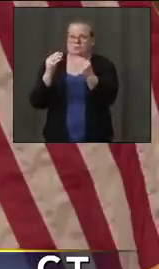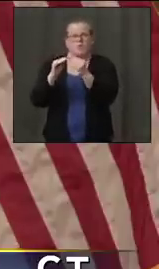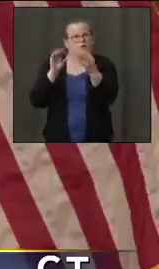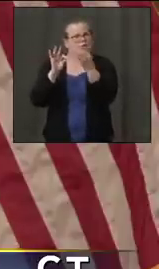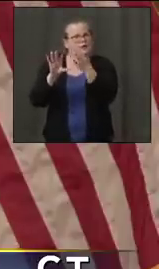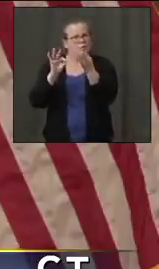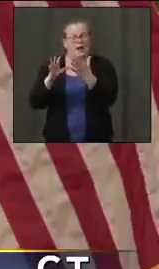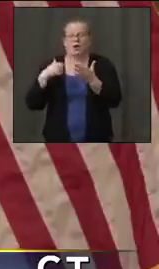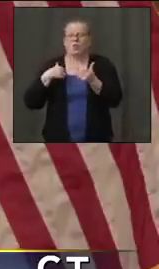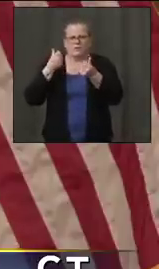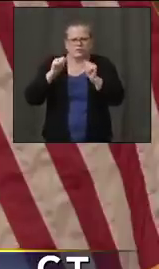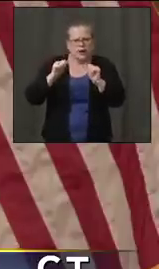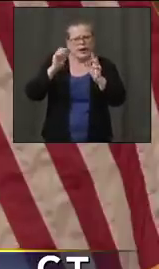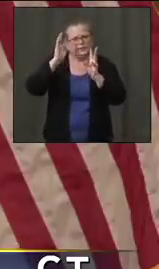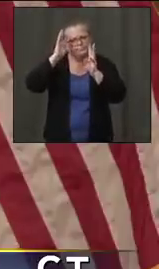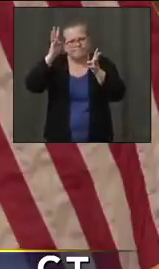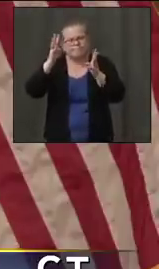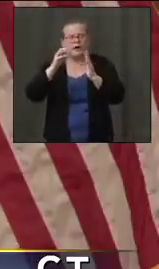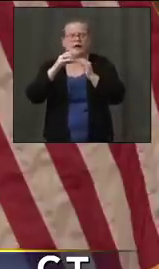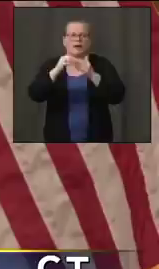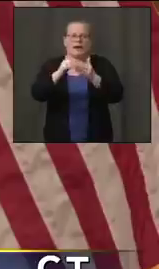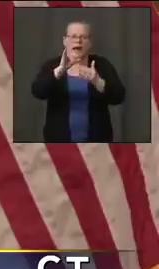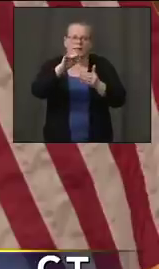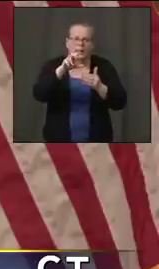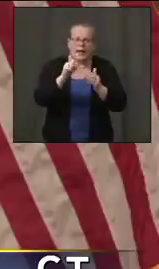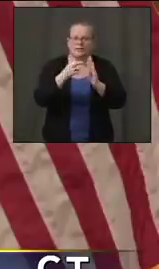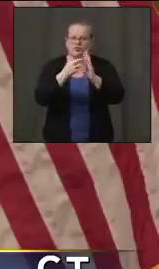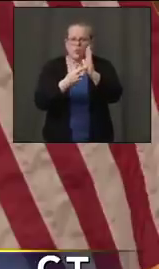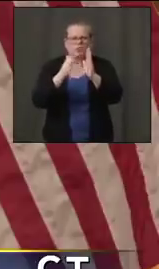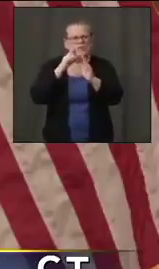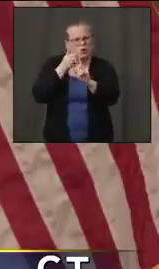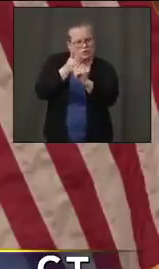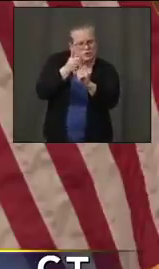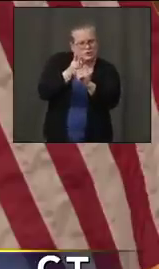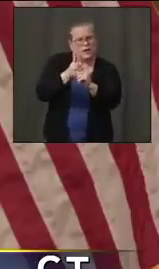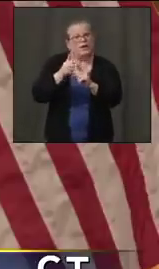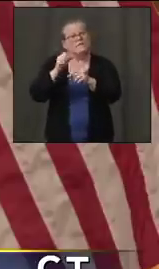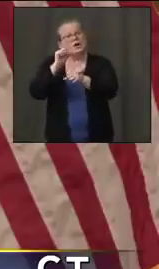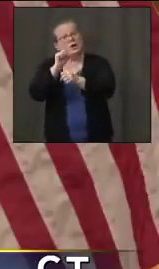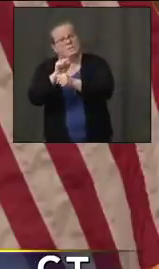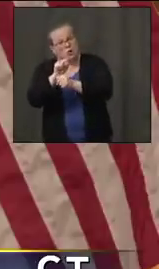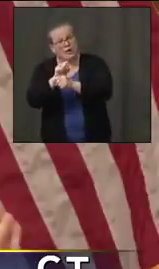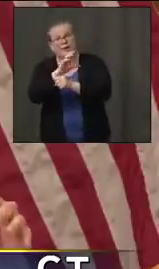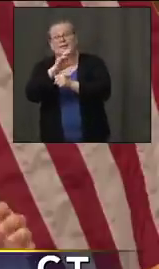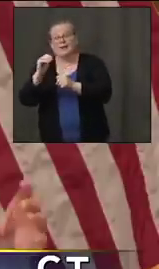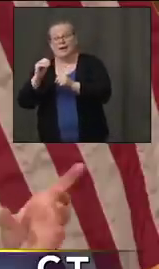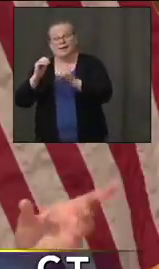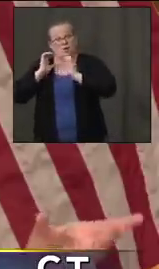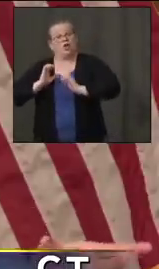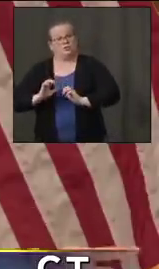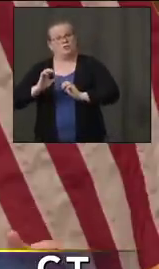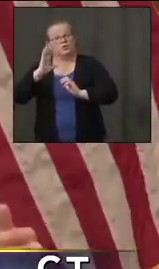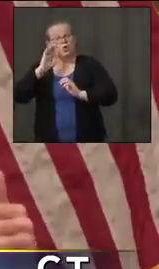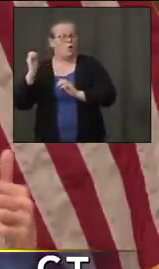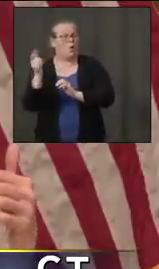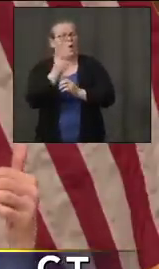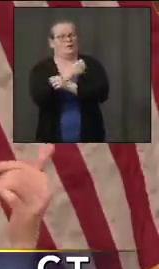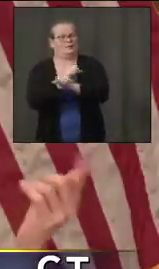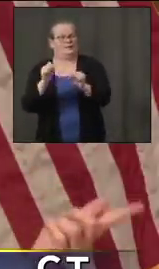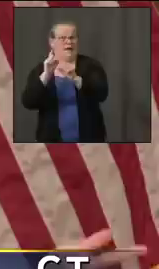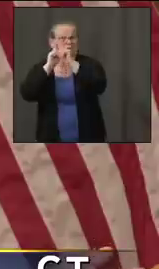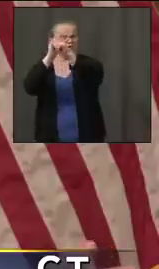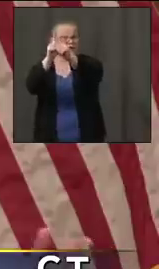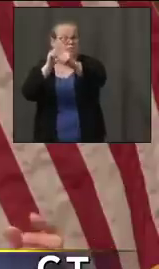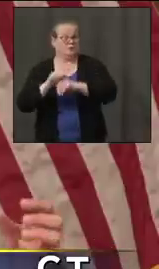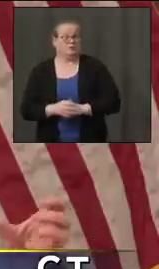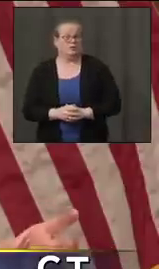you, your employees, and the residents of our state safe. And I think that the commissioner has tried to